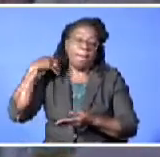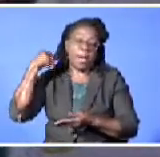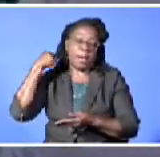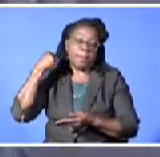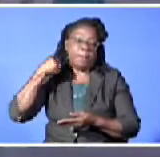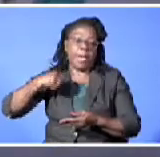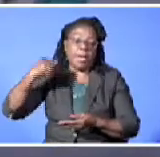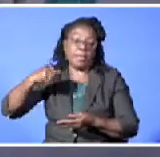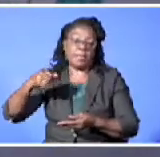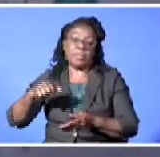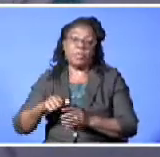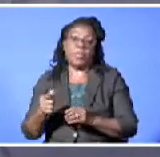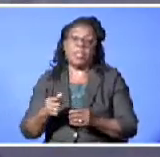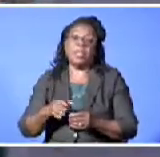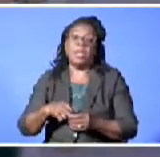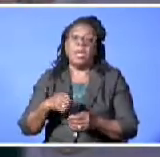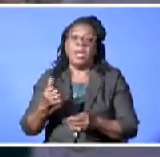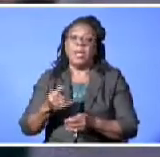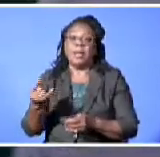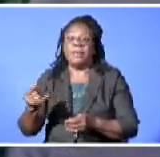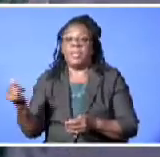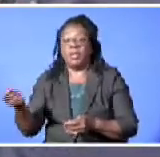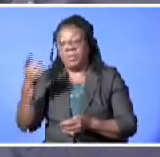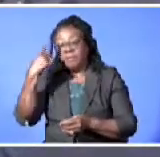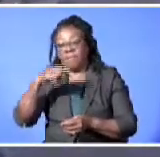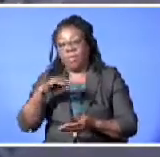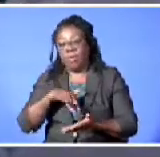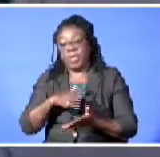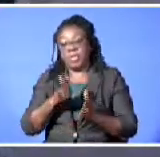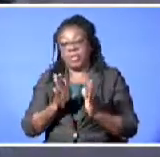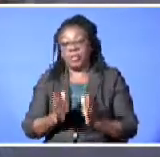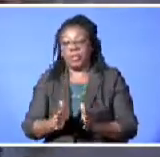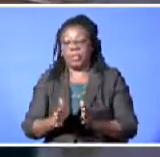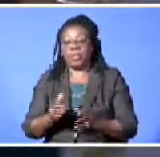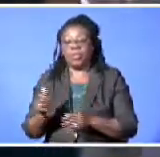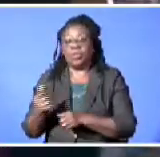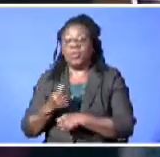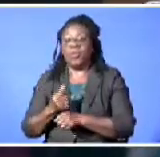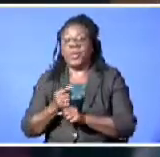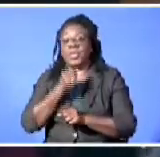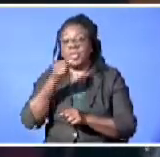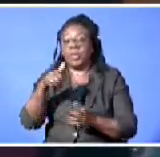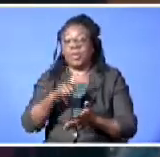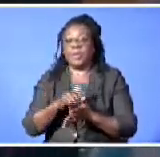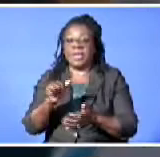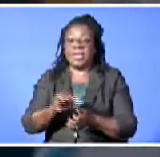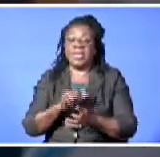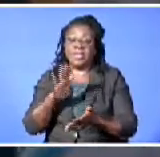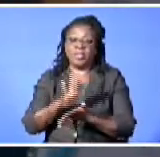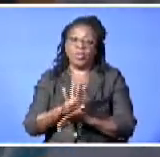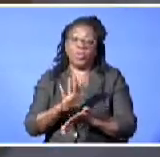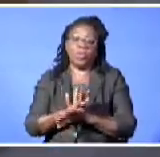student essentials and hand sanitizers to ensure each school adheres to the COVID-19 health and